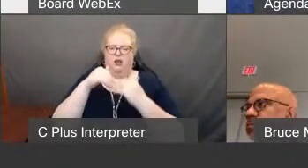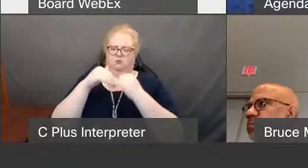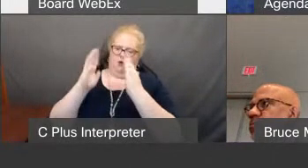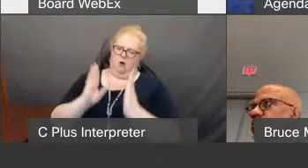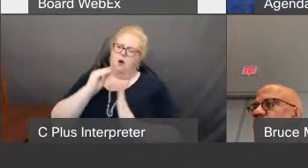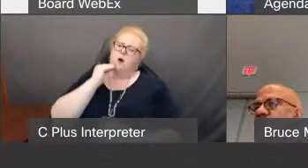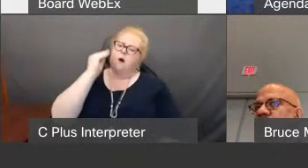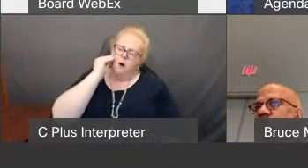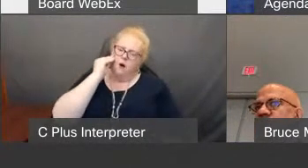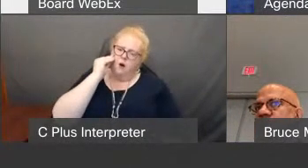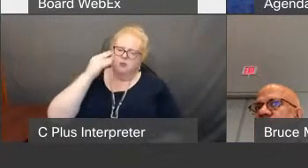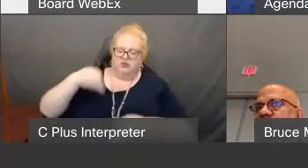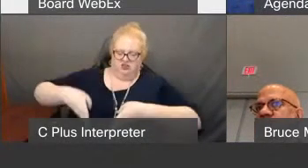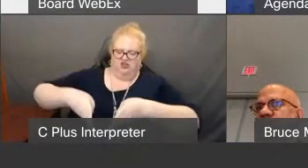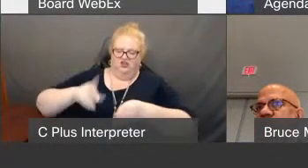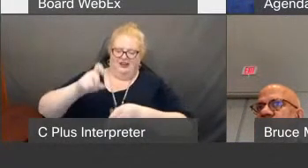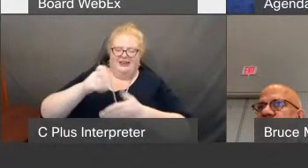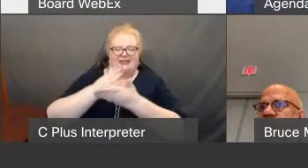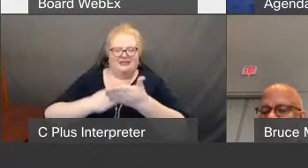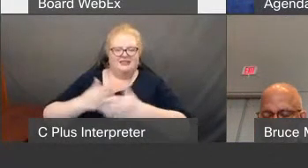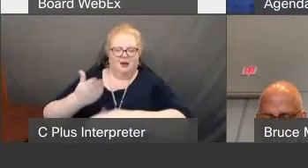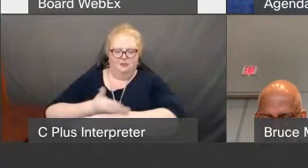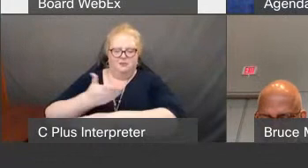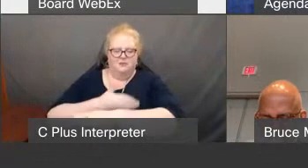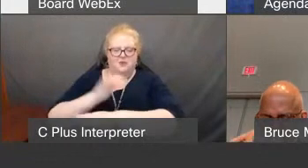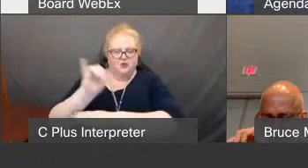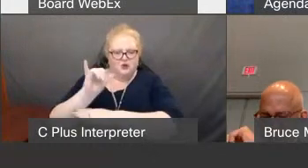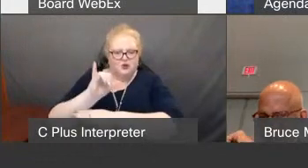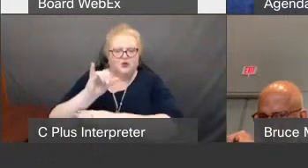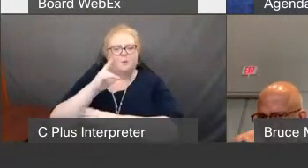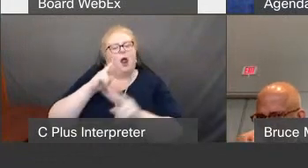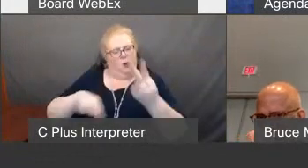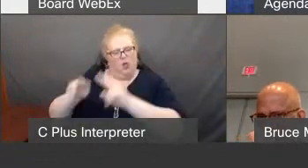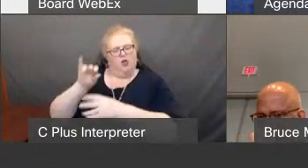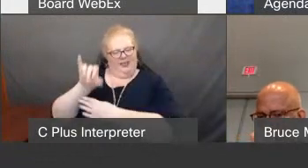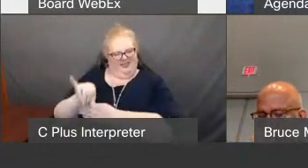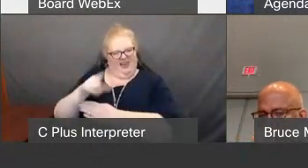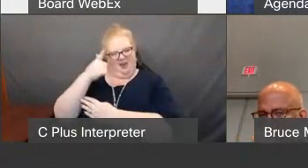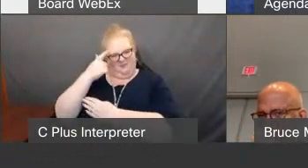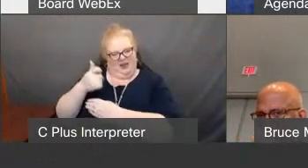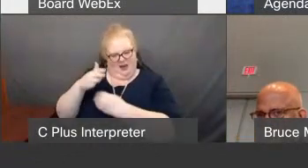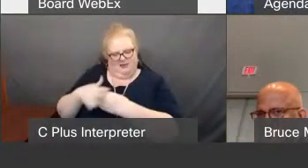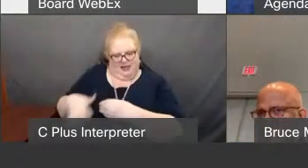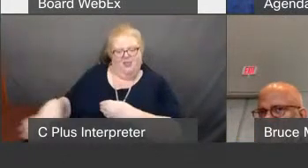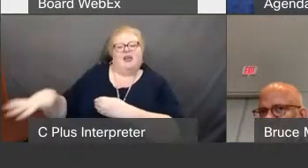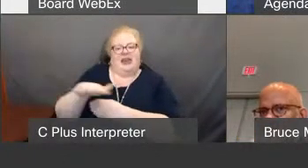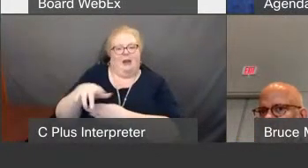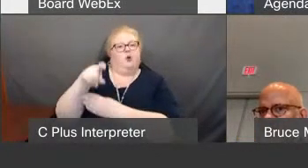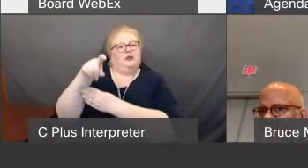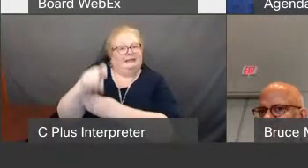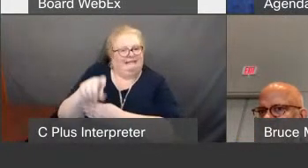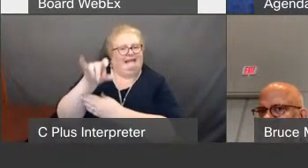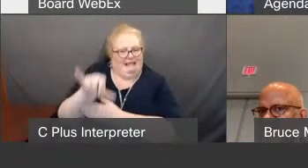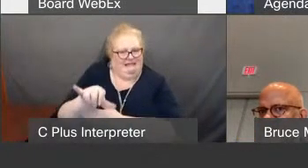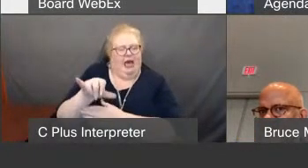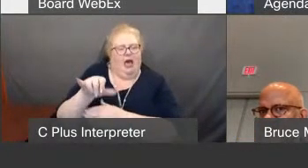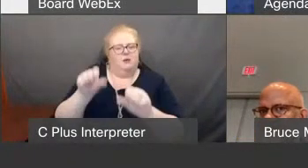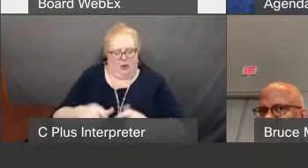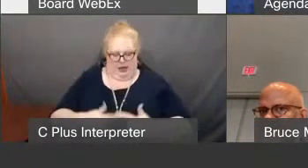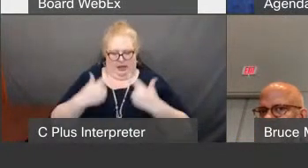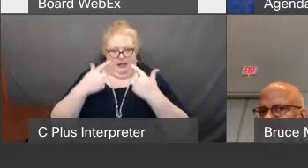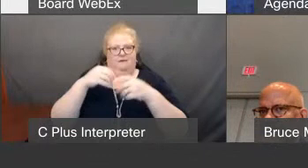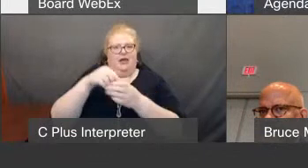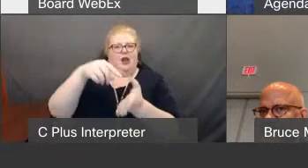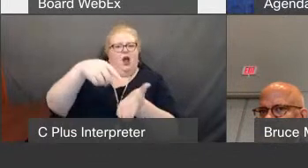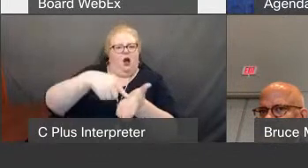but I would like to see us look at that. This is the kind of stuff that neighborhoods need. We want to live in affordable areas, but